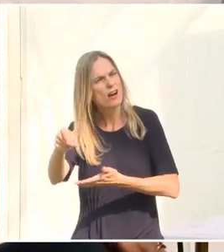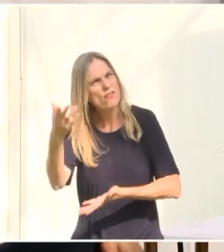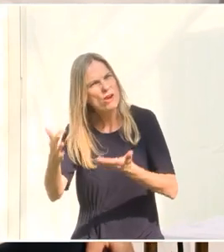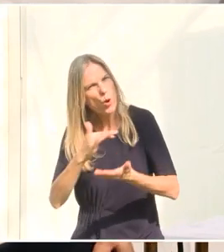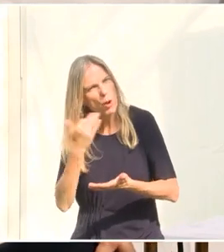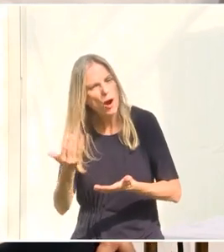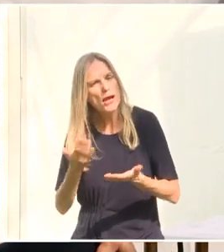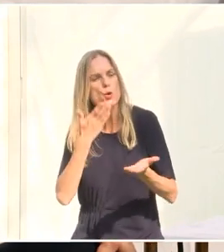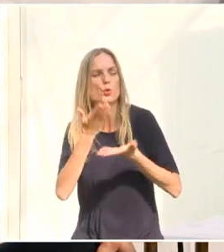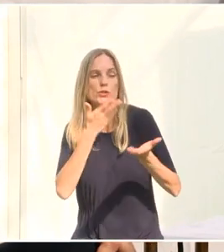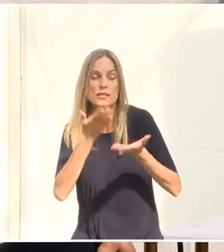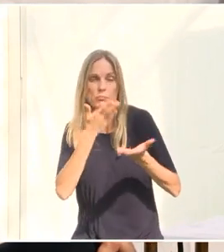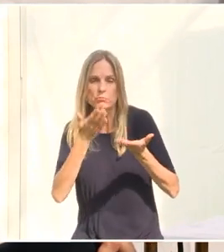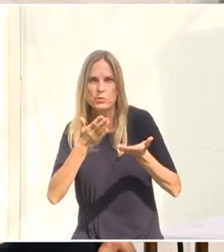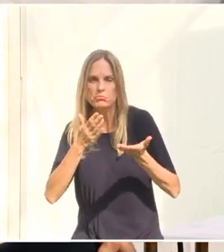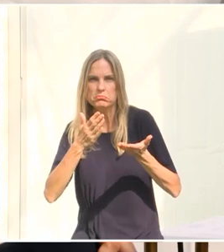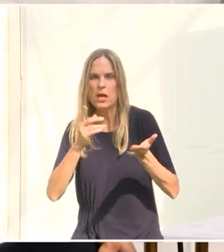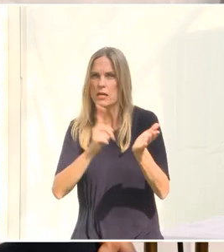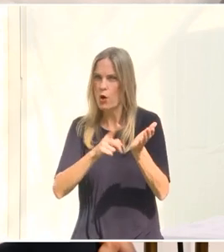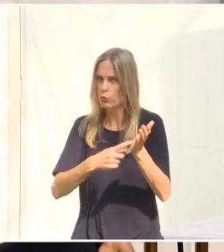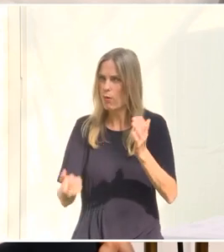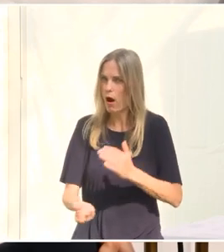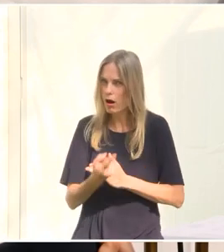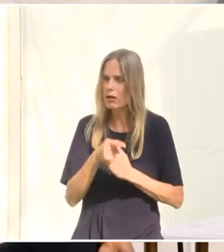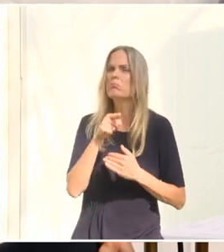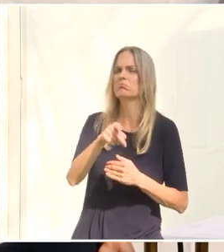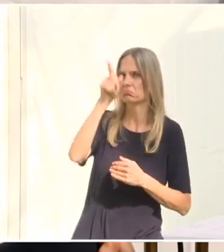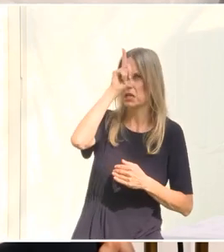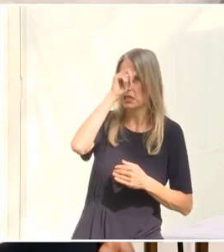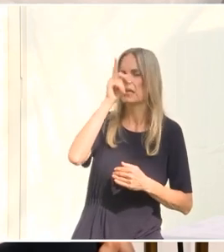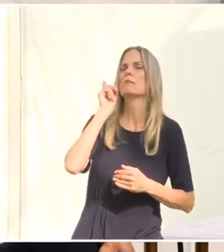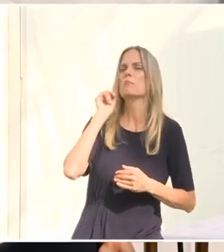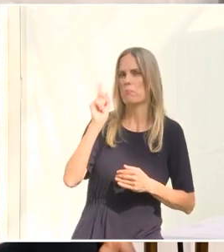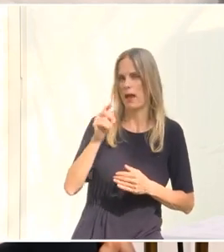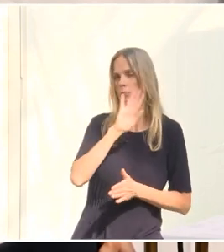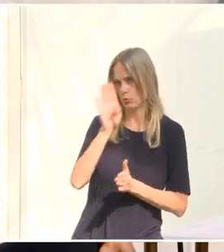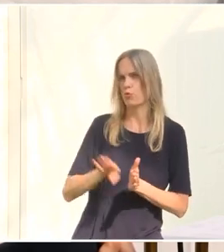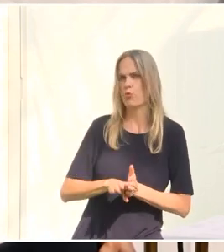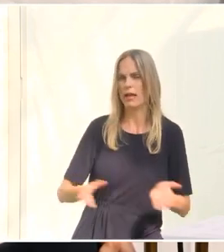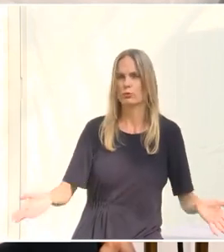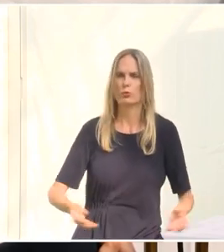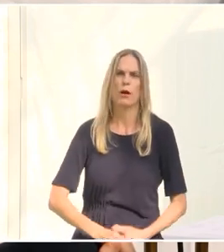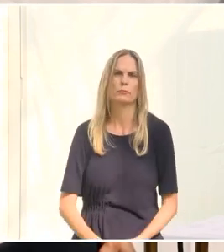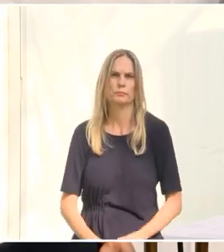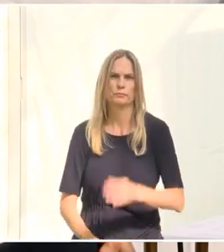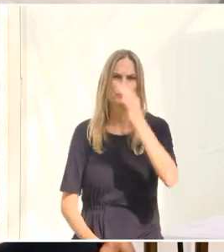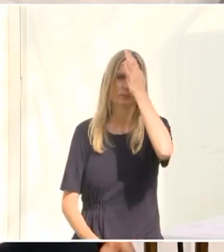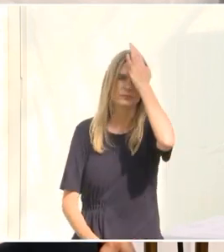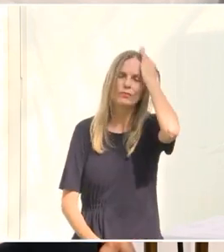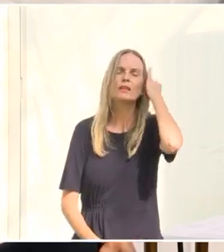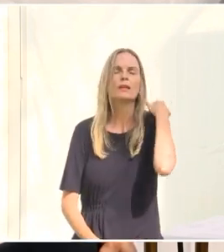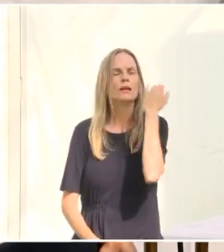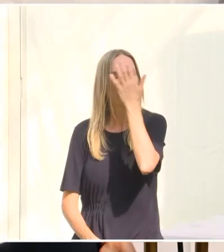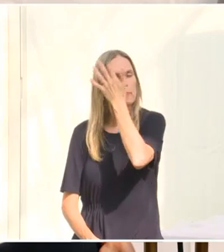too much? And if they start to demand, then the states need to obey to the people. But, you